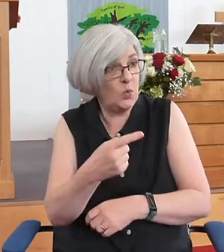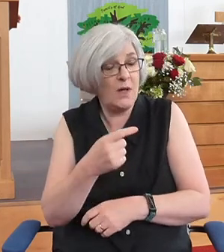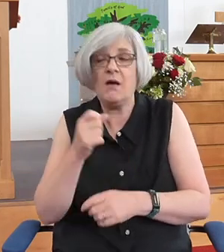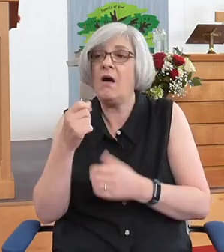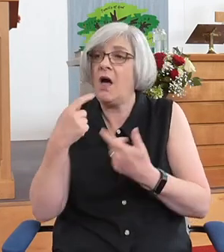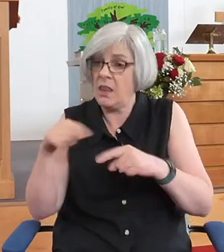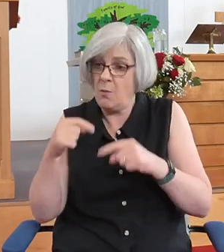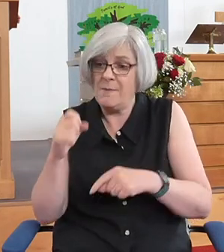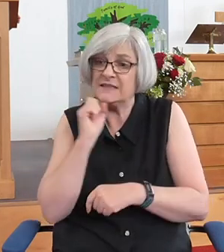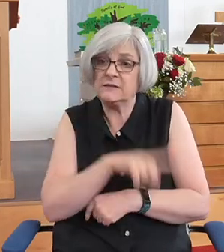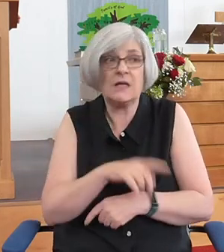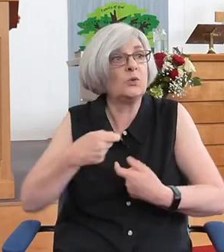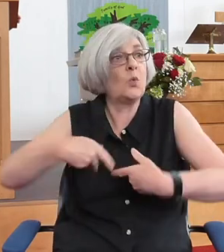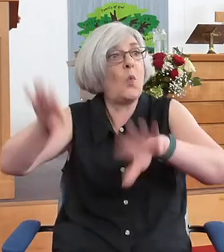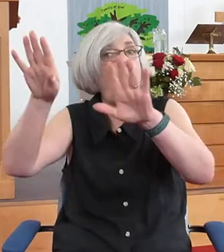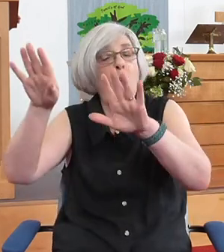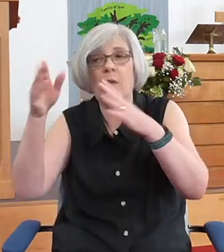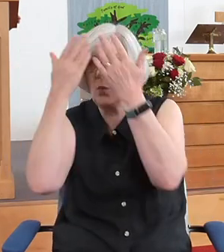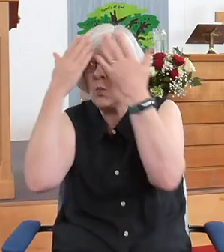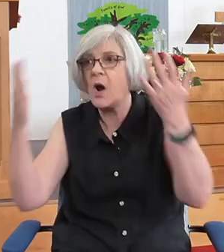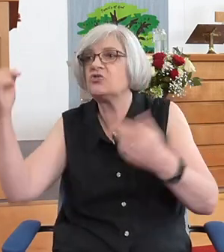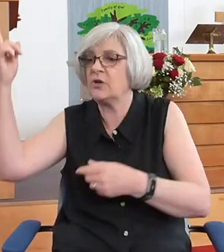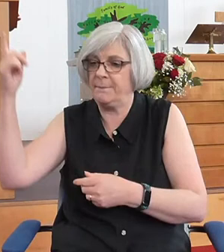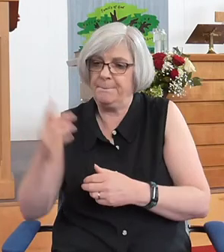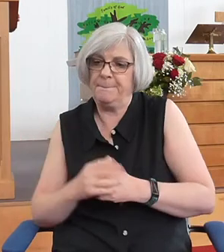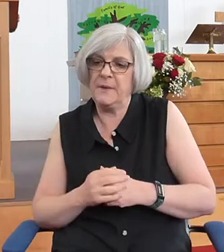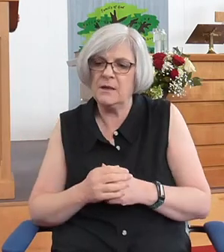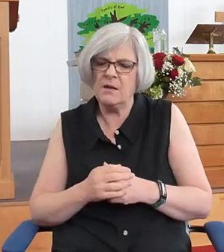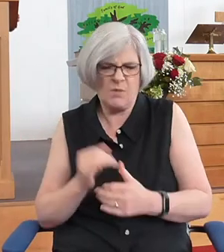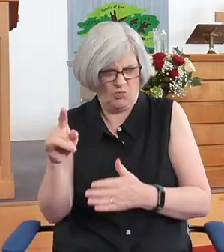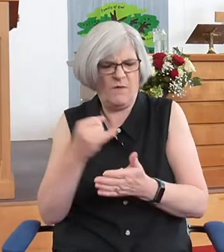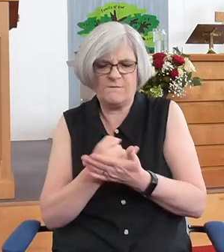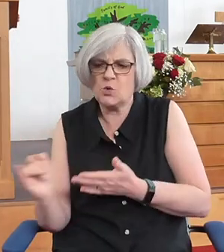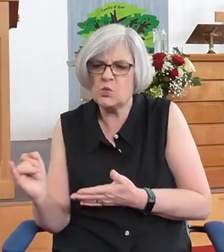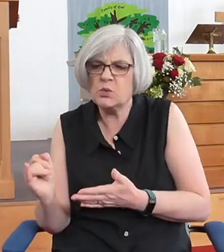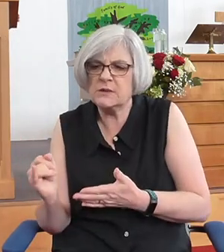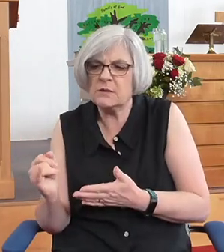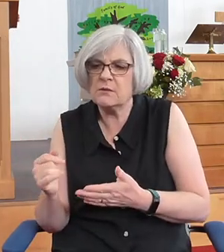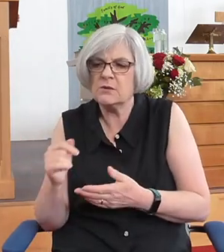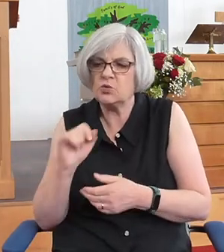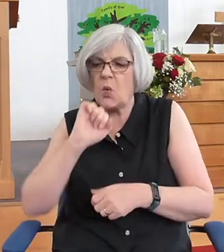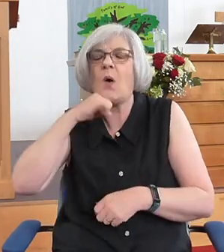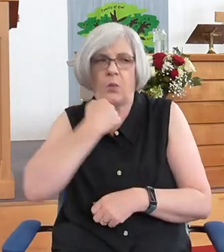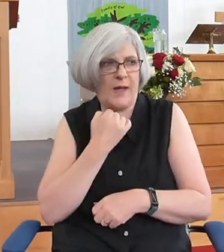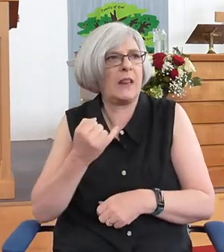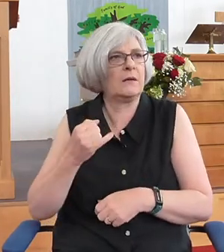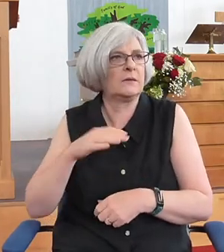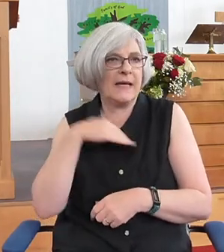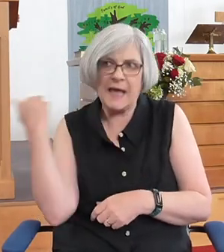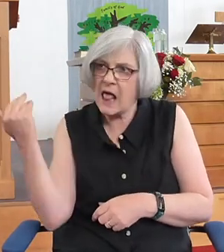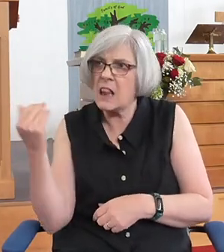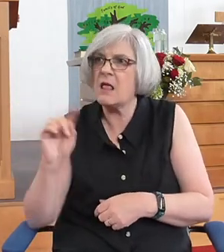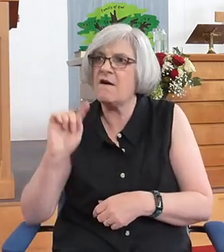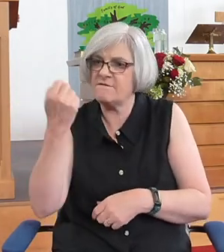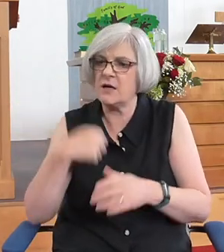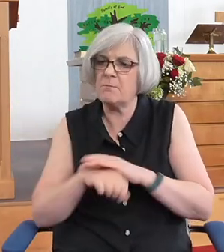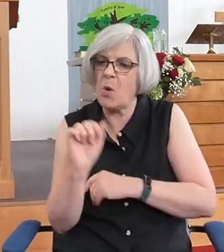may worship you, me. But you refuse to let him go, so I will kill your firstborn son.